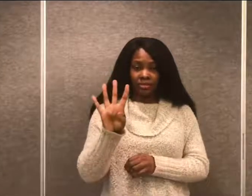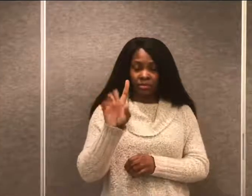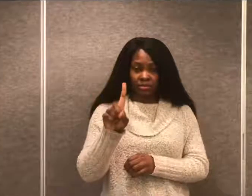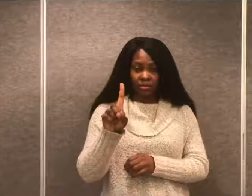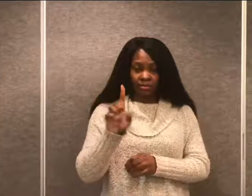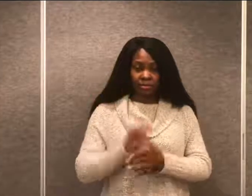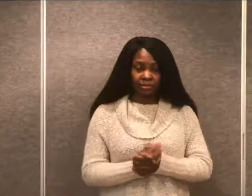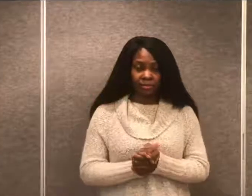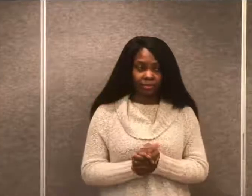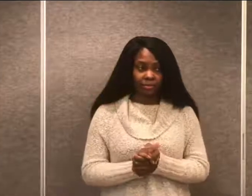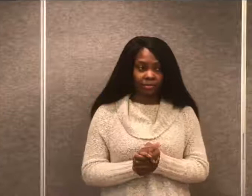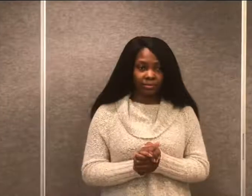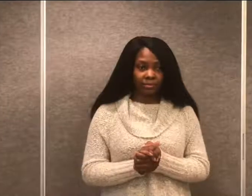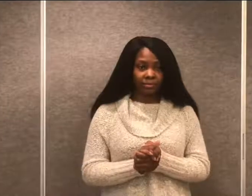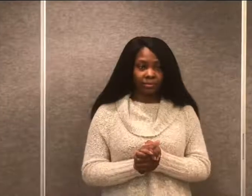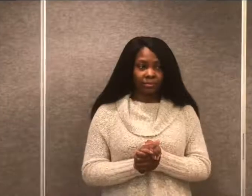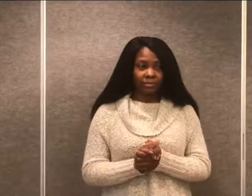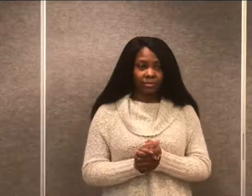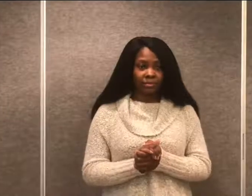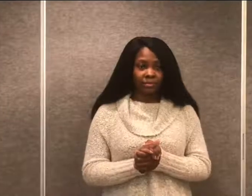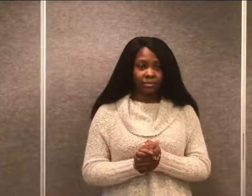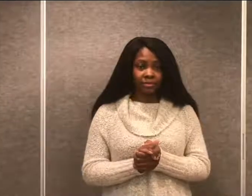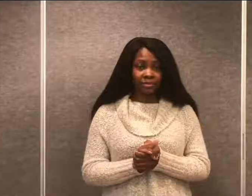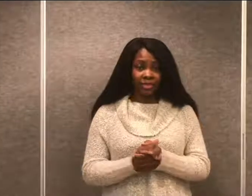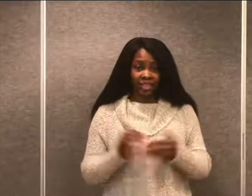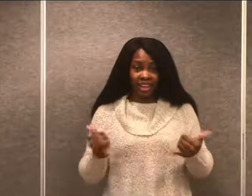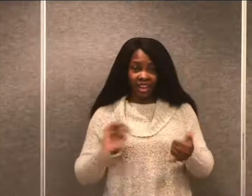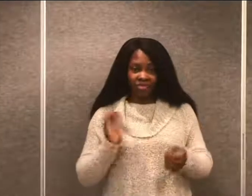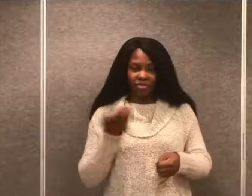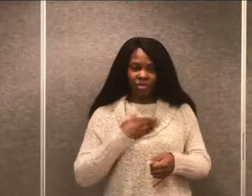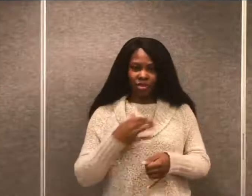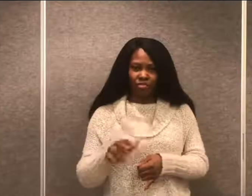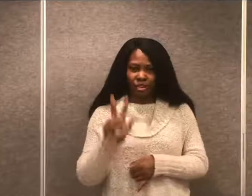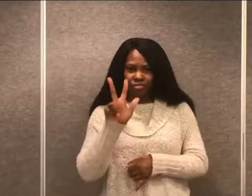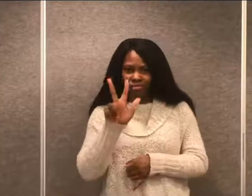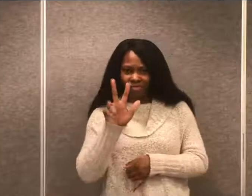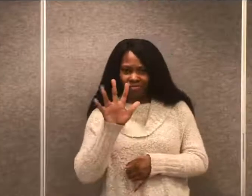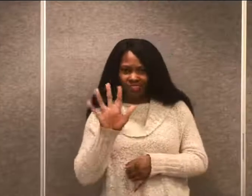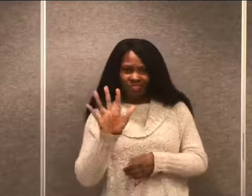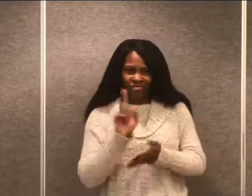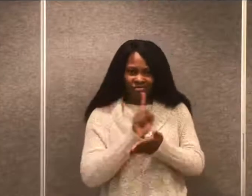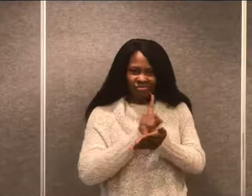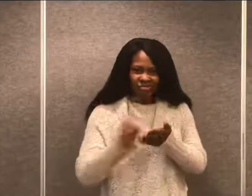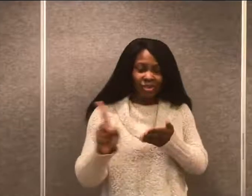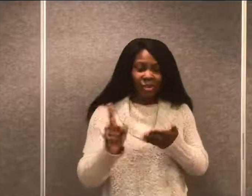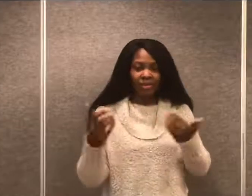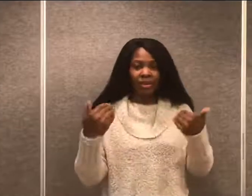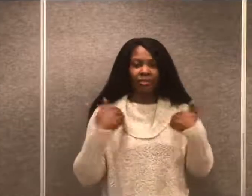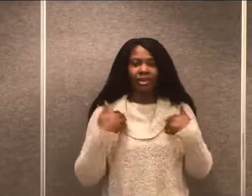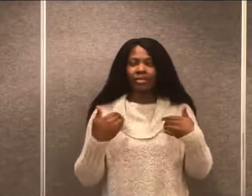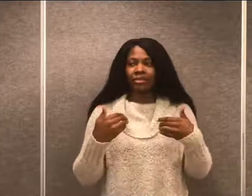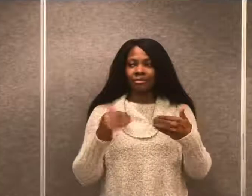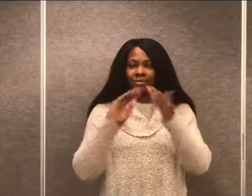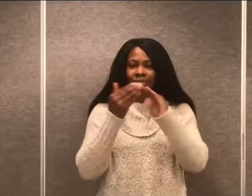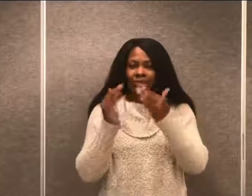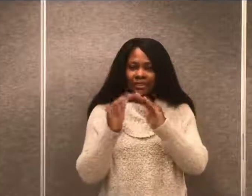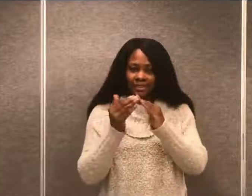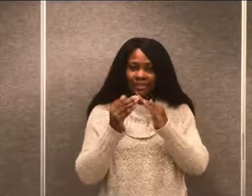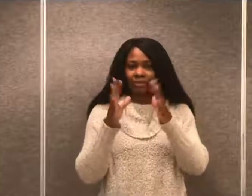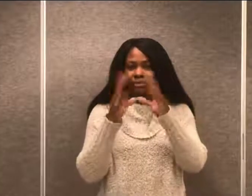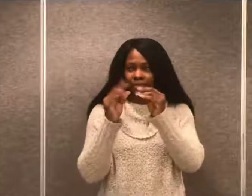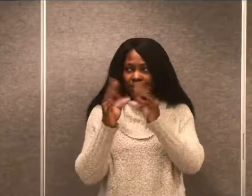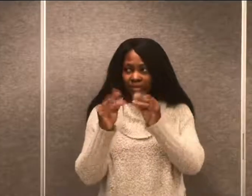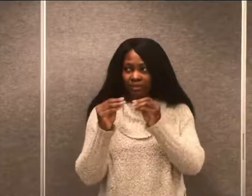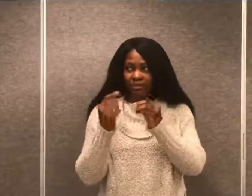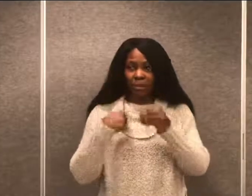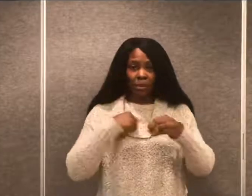857-799-9641. This is our 35th week of hosting these town hall meetings, and we hope